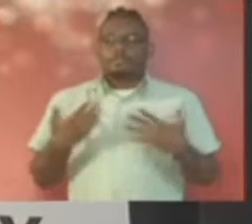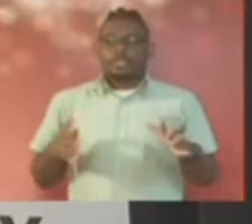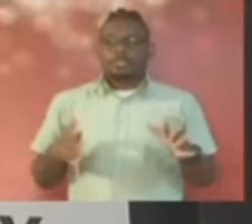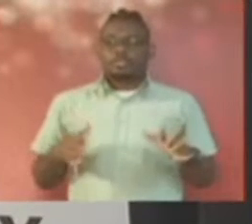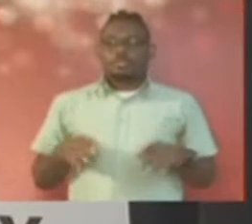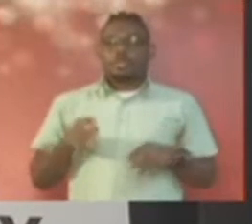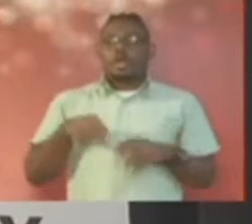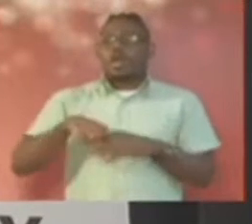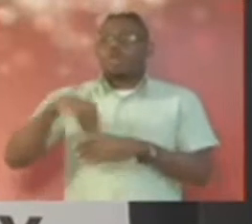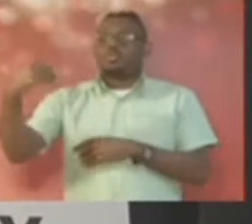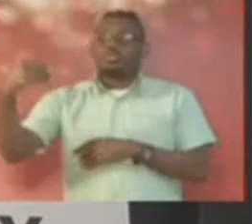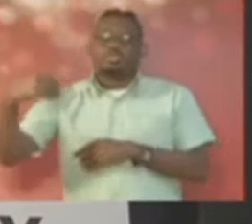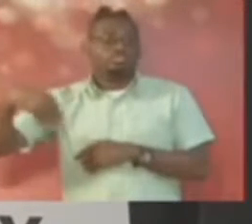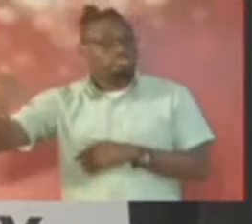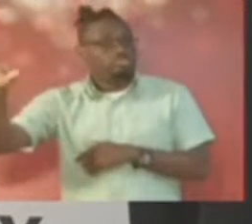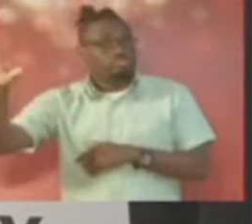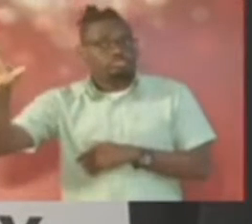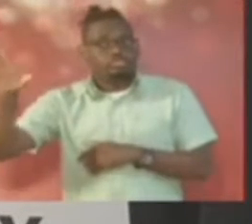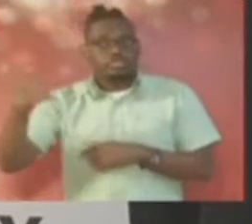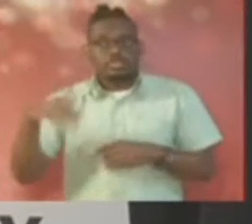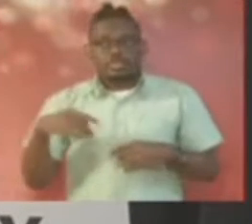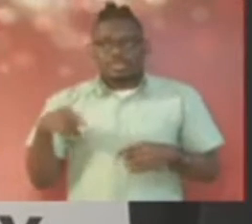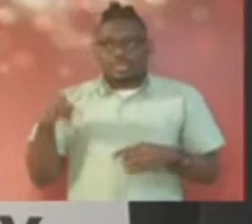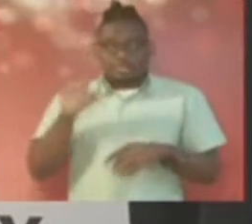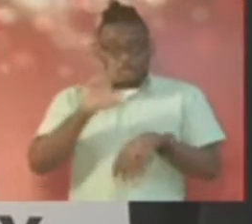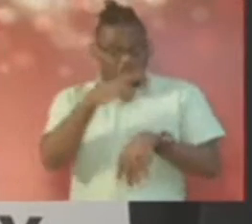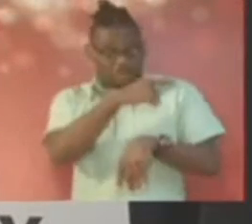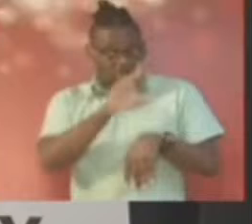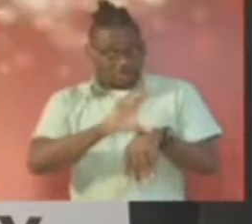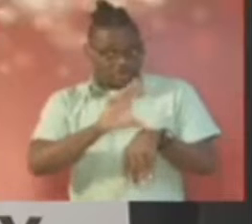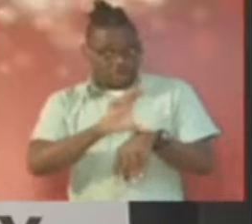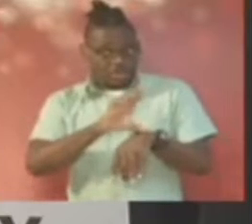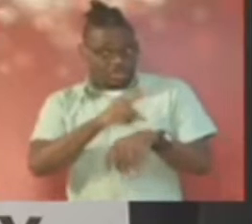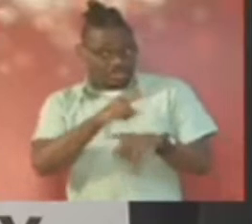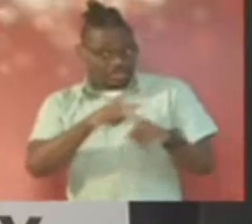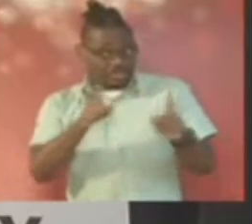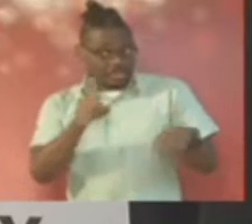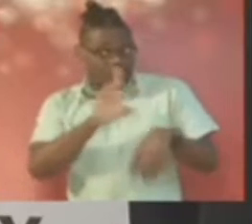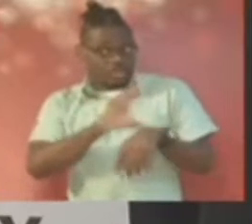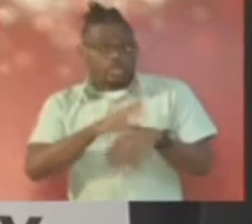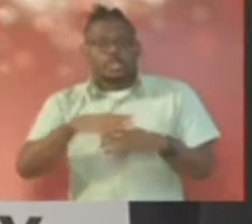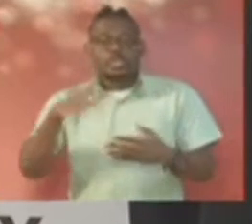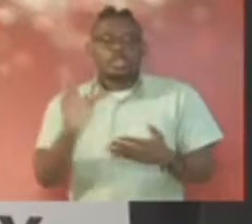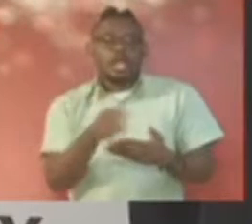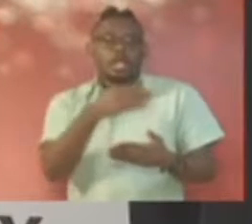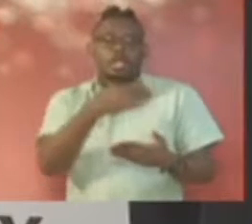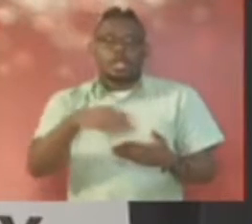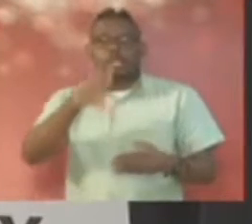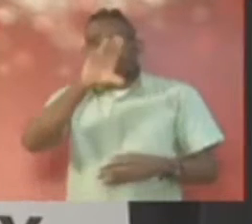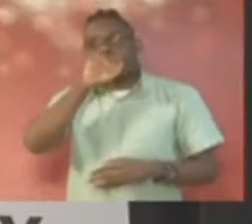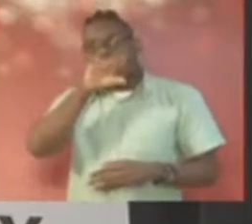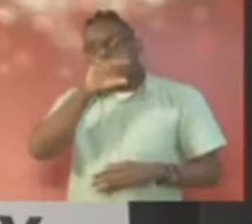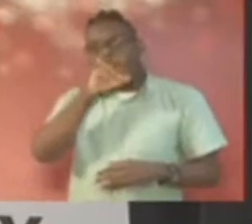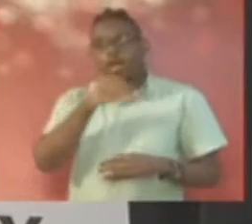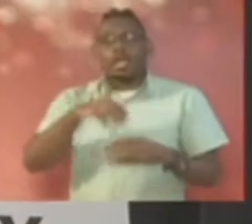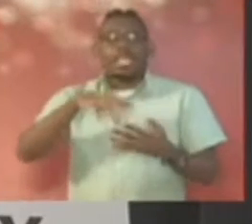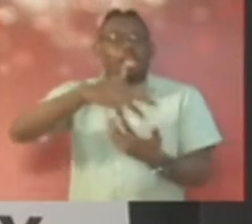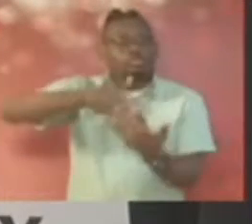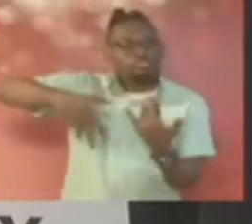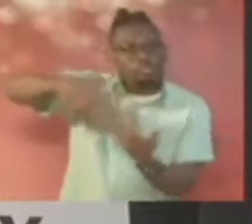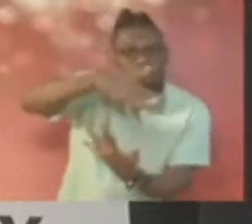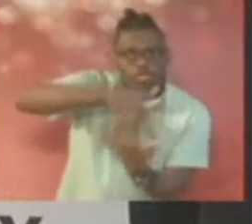you're comparing that with a situation in which there is prolonged singing, talking, there is some expectation